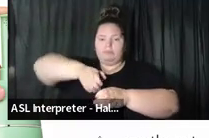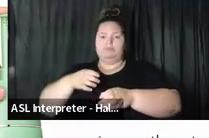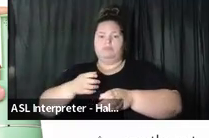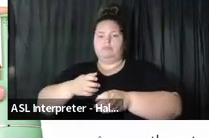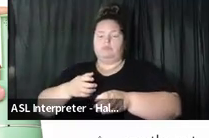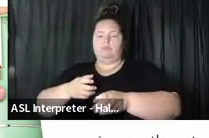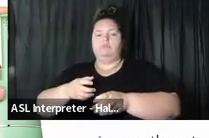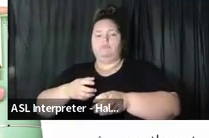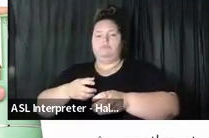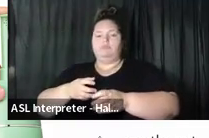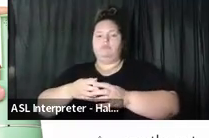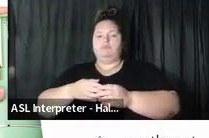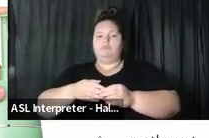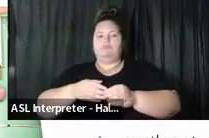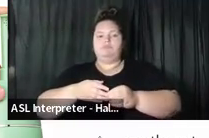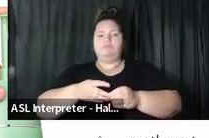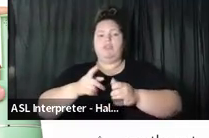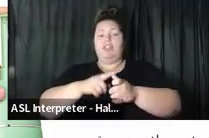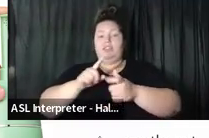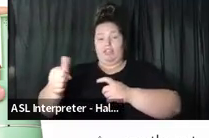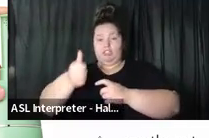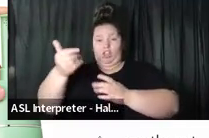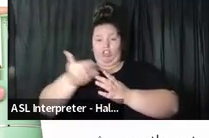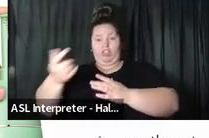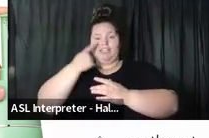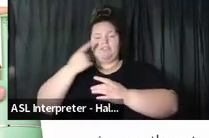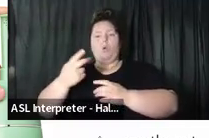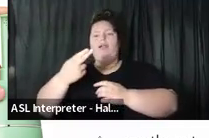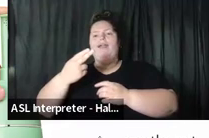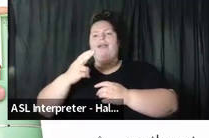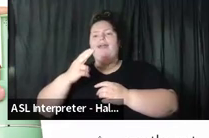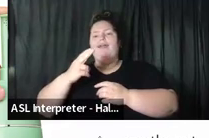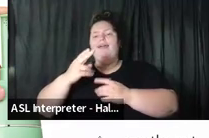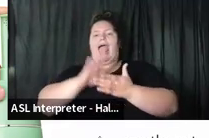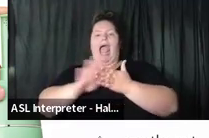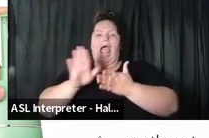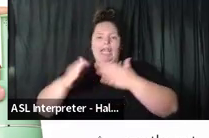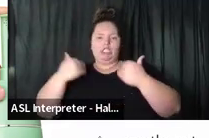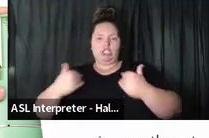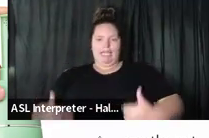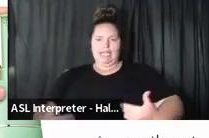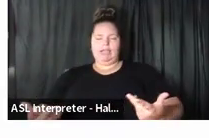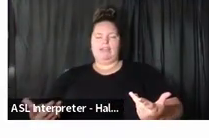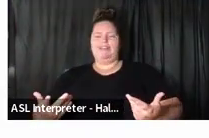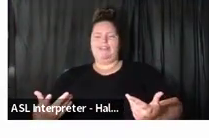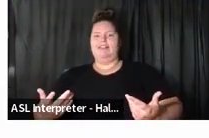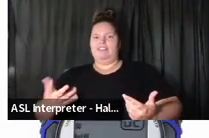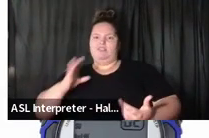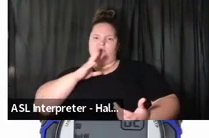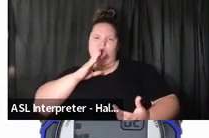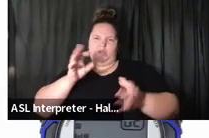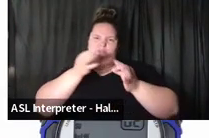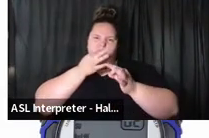then there are other items when it comes to hygiene that we're going to go over on, not the next slide, but the next. So if you want to go to the next